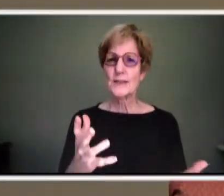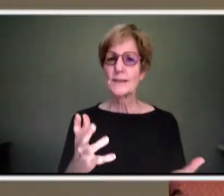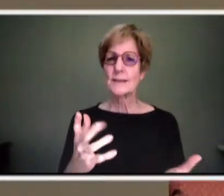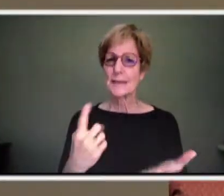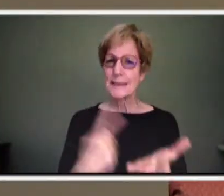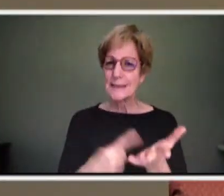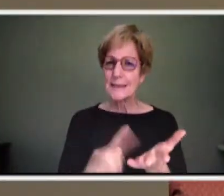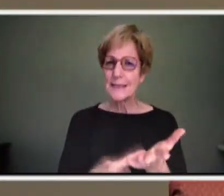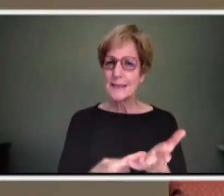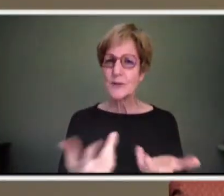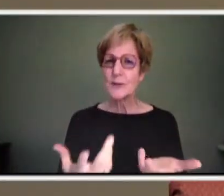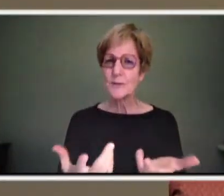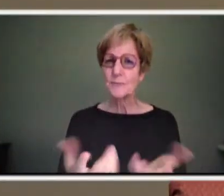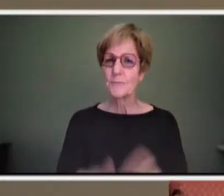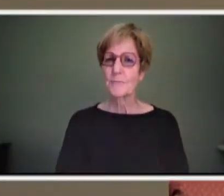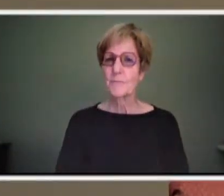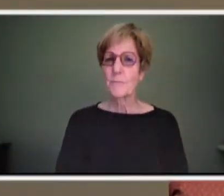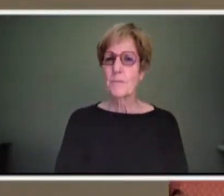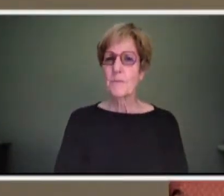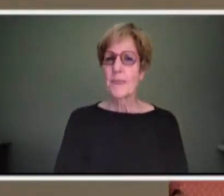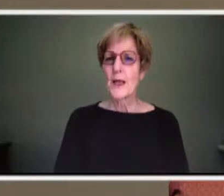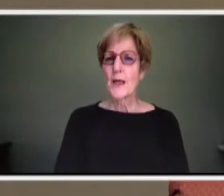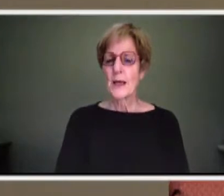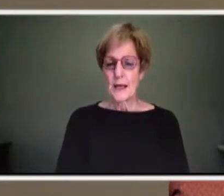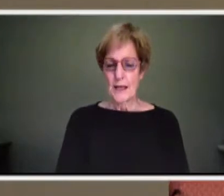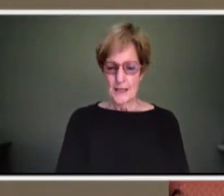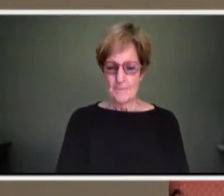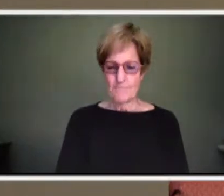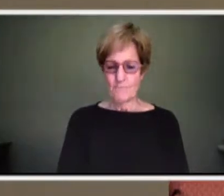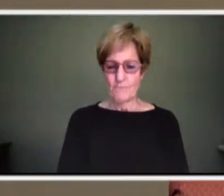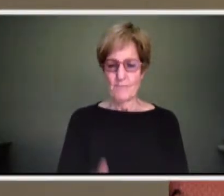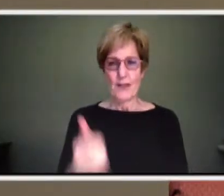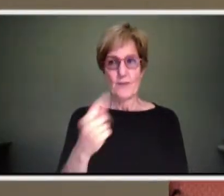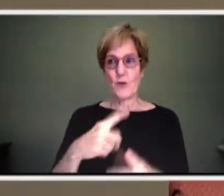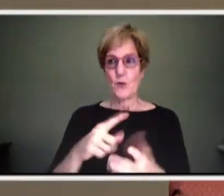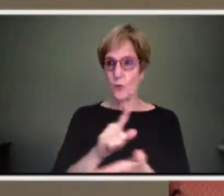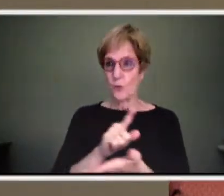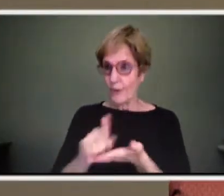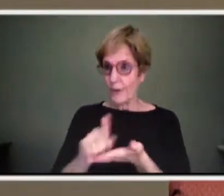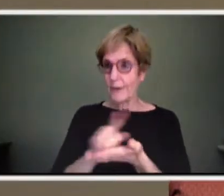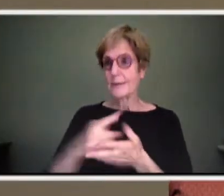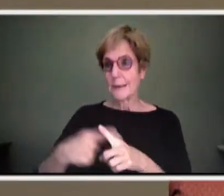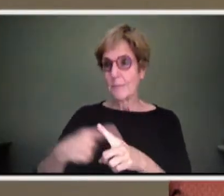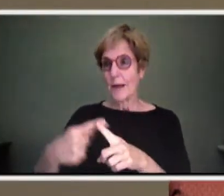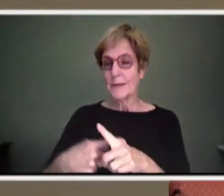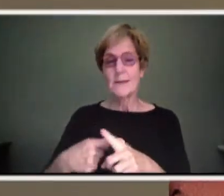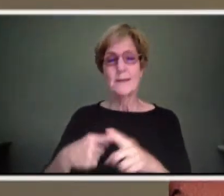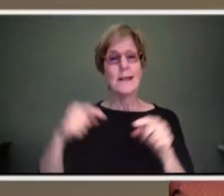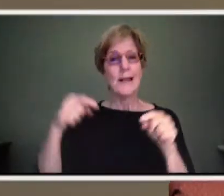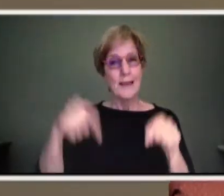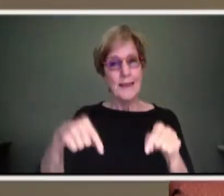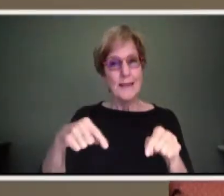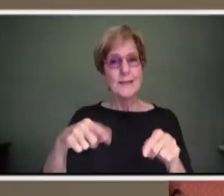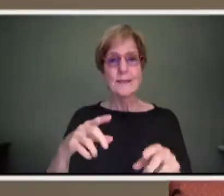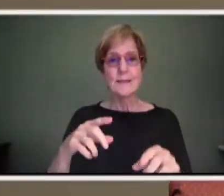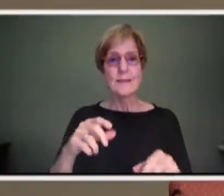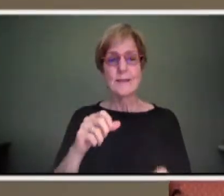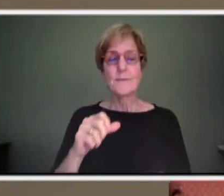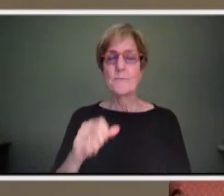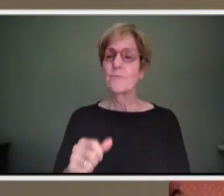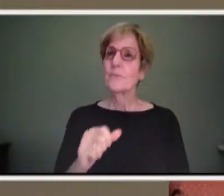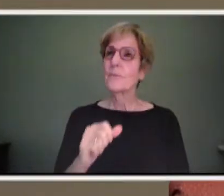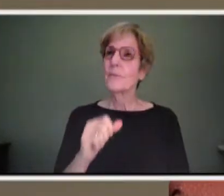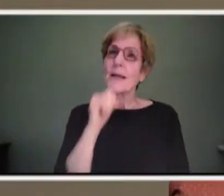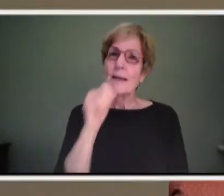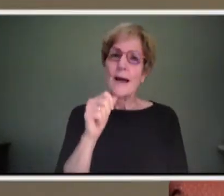last several weeks and months that this is more than just what's on our